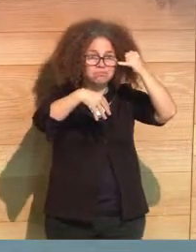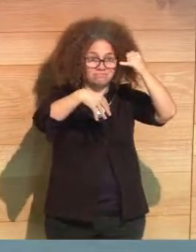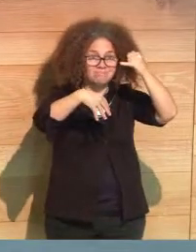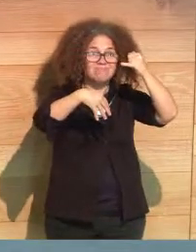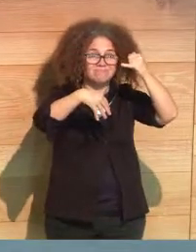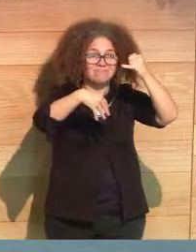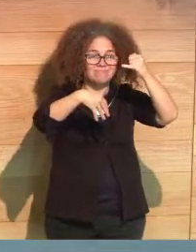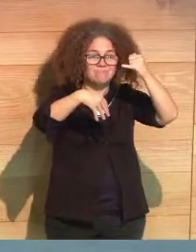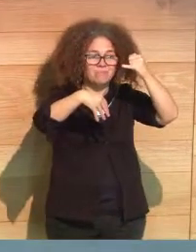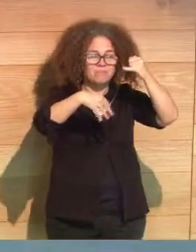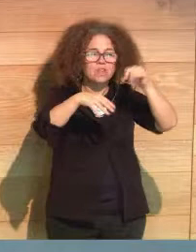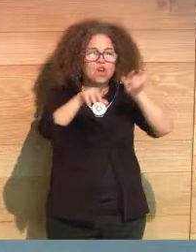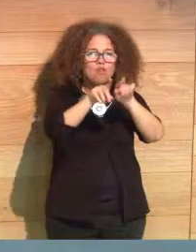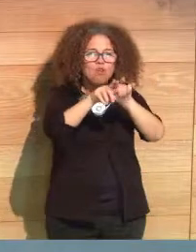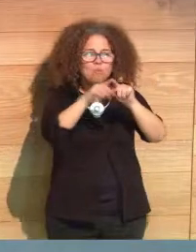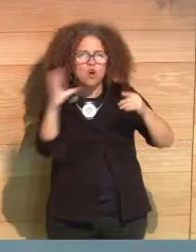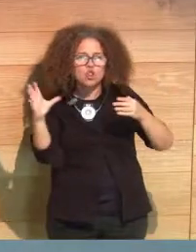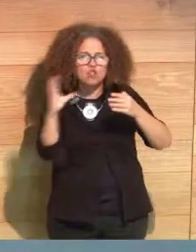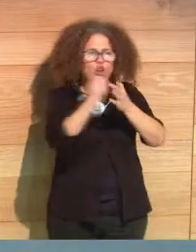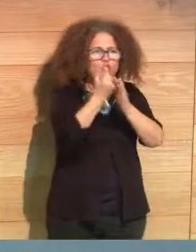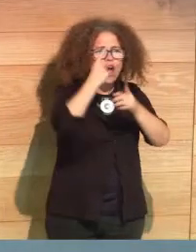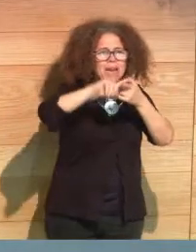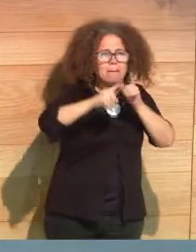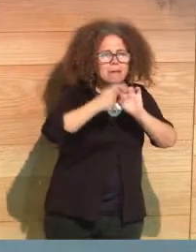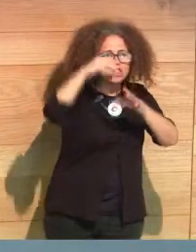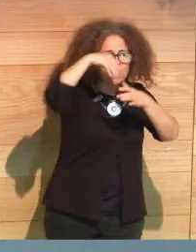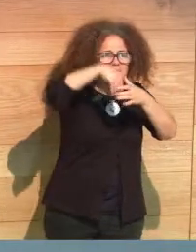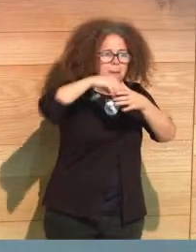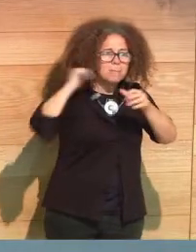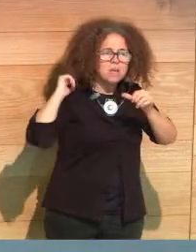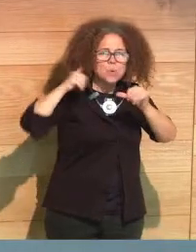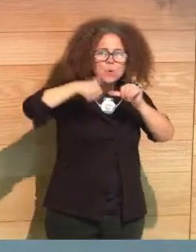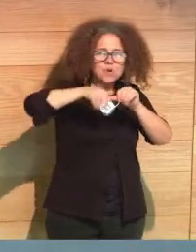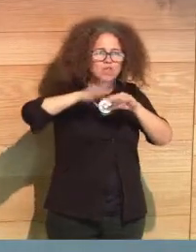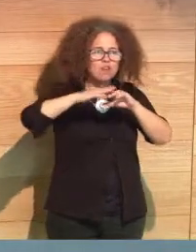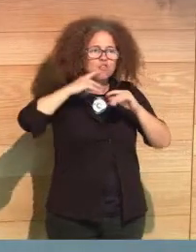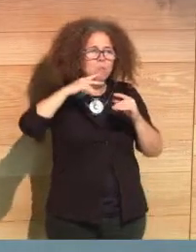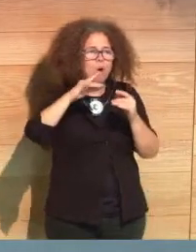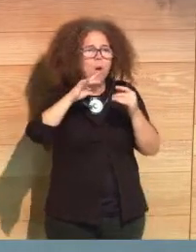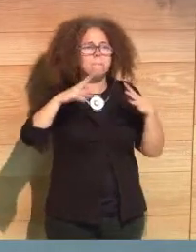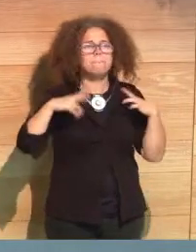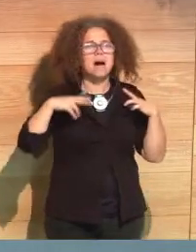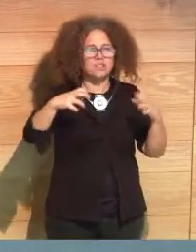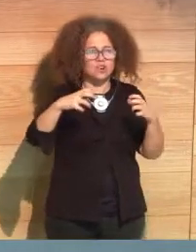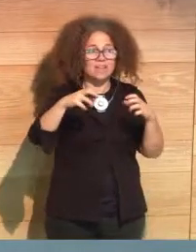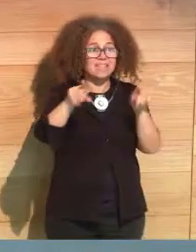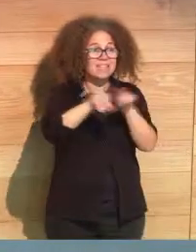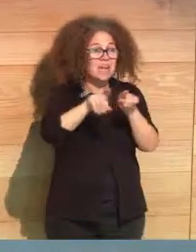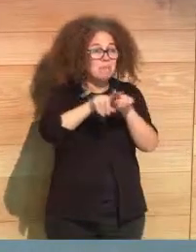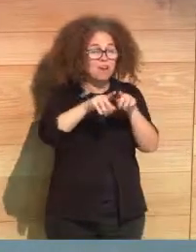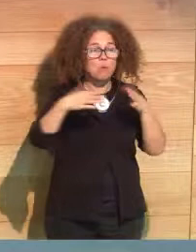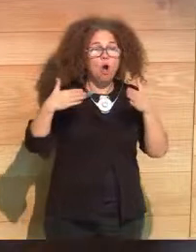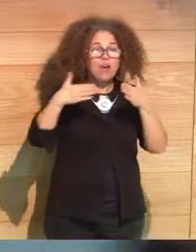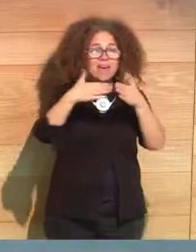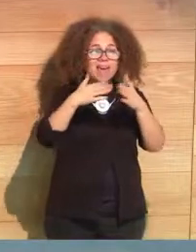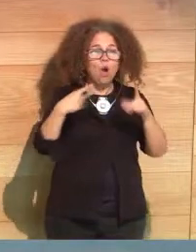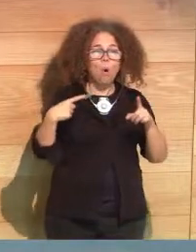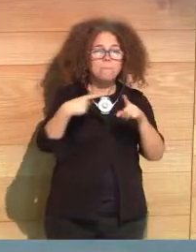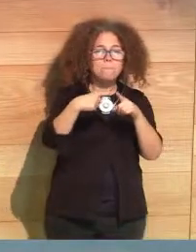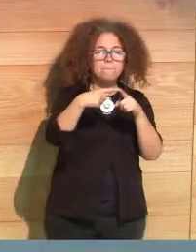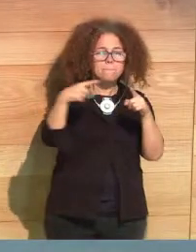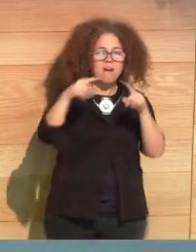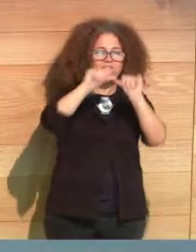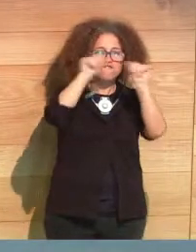encapsulate all the elements of my practice based on geometry and patterns. So it's the first thing you see, but it's actually the most recent